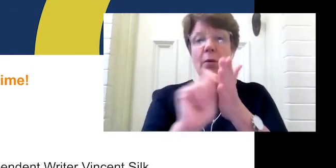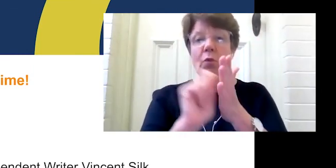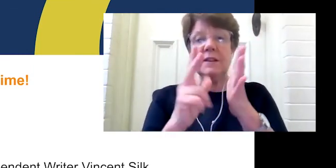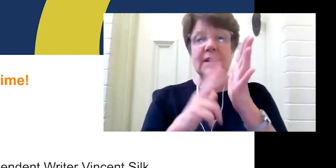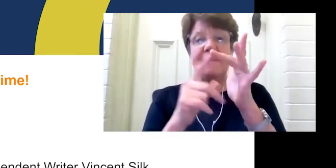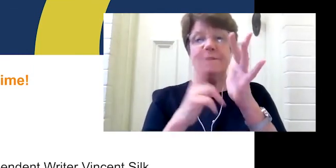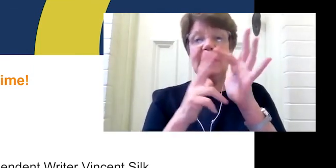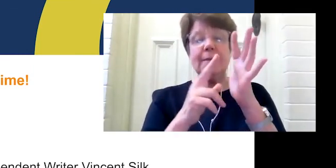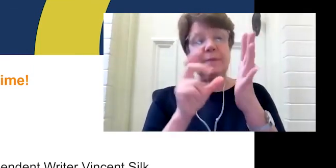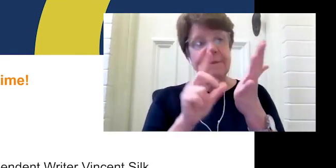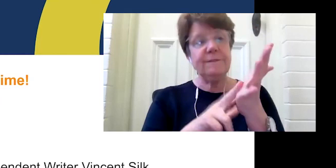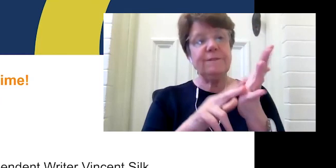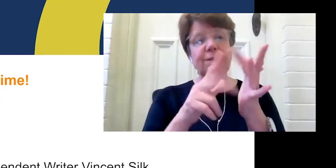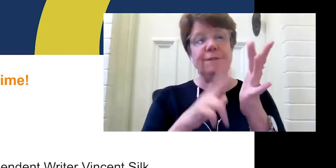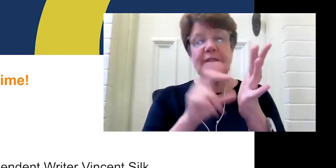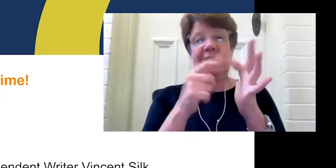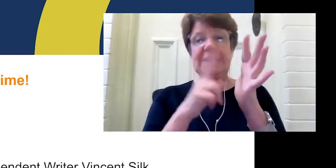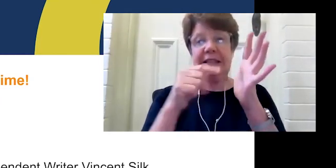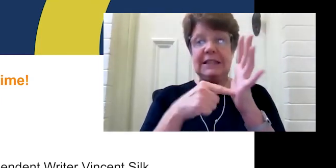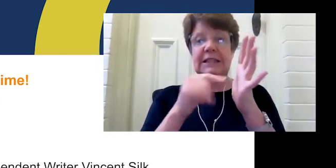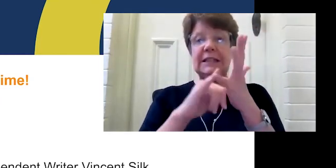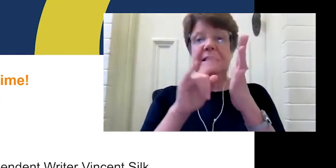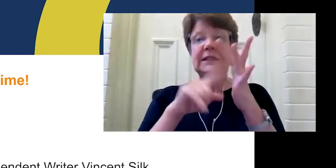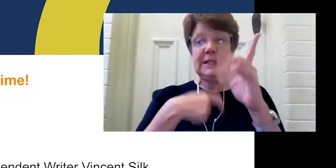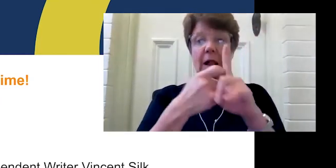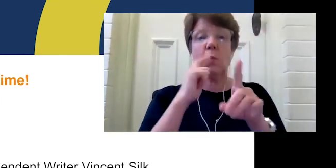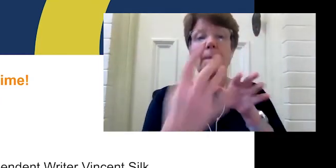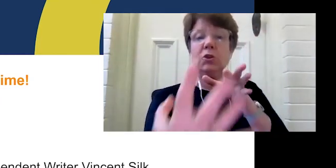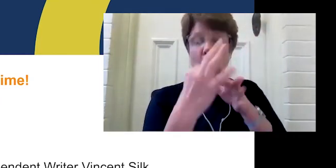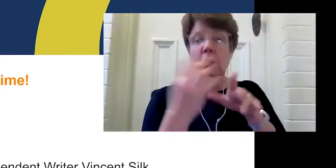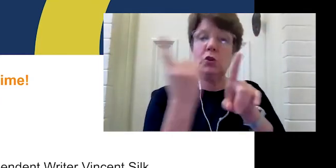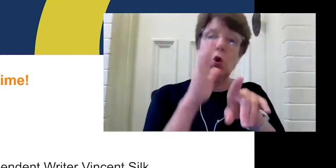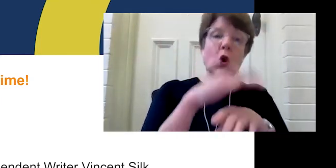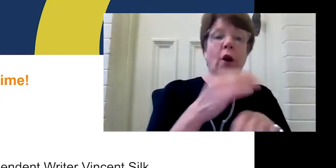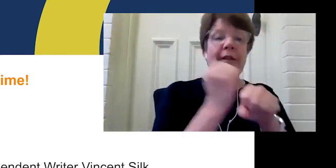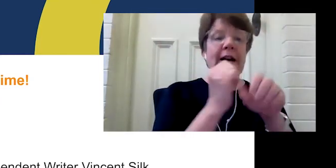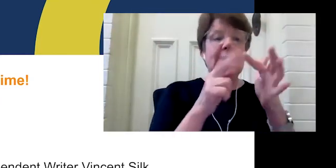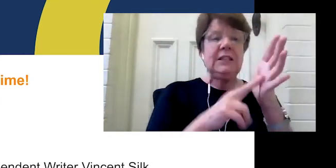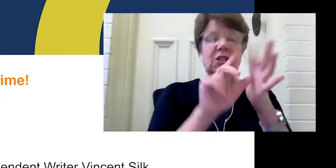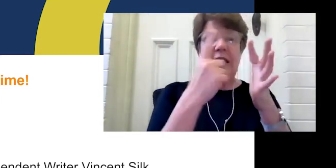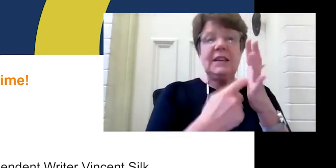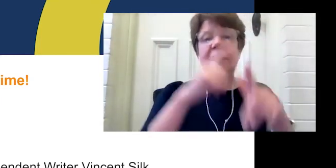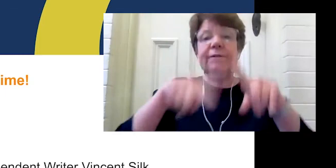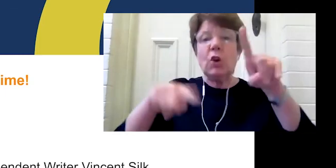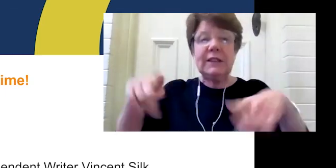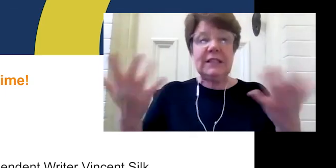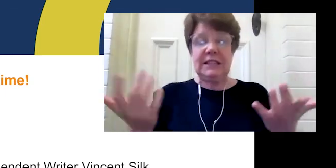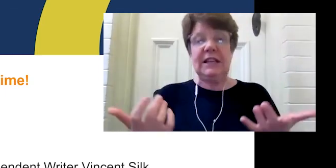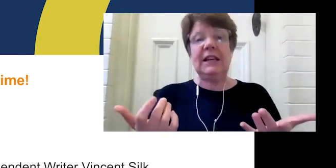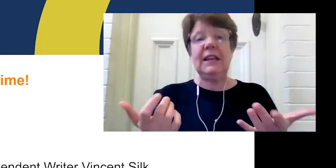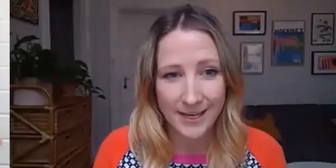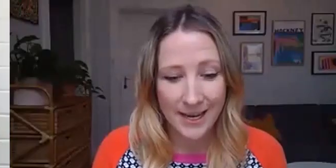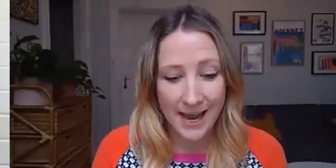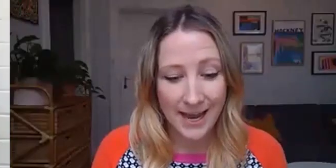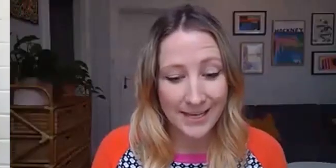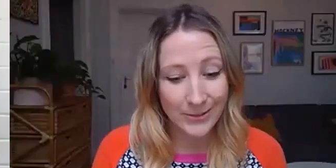Silk, who will be joining us to talk about our approaches to gender diversity within practices and within our practices and